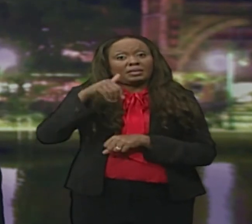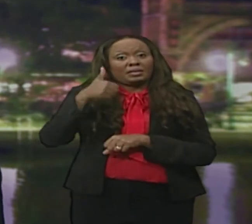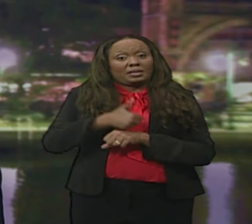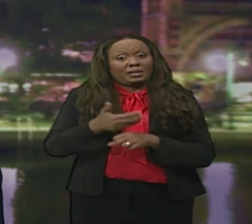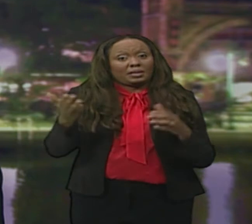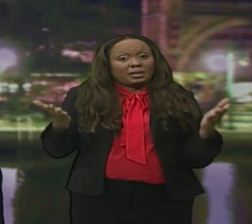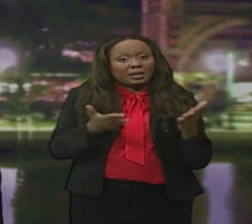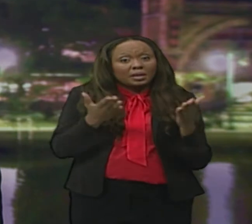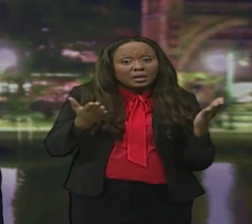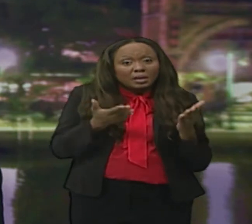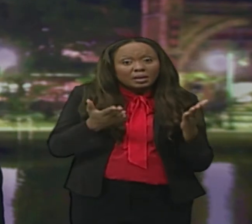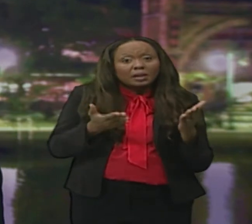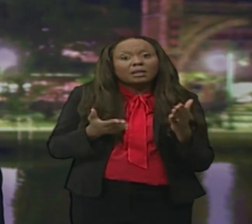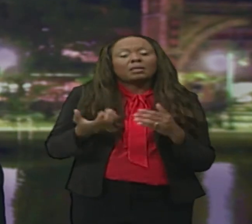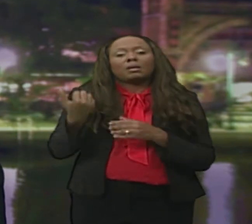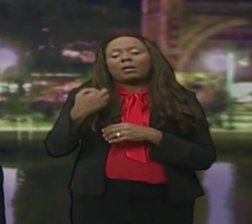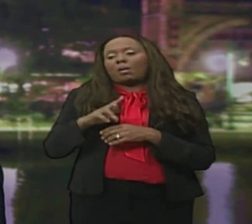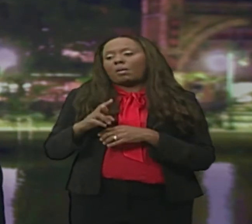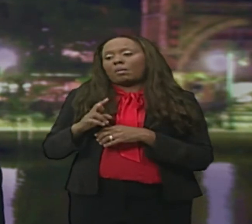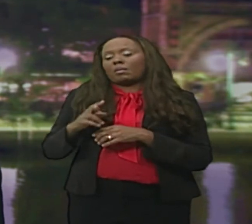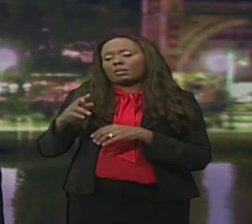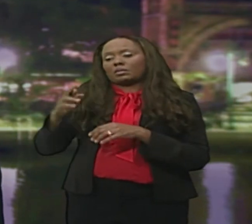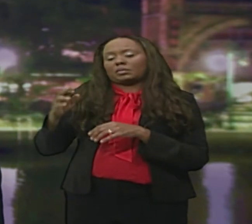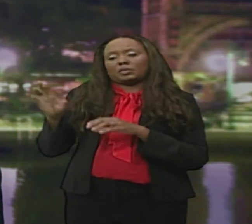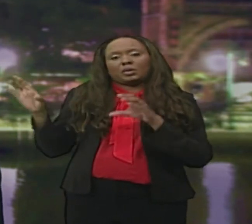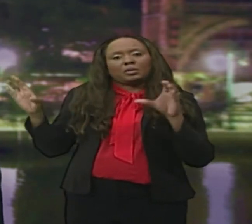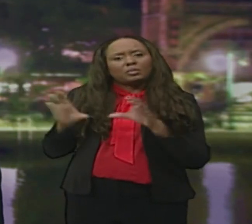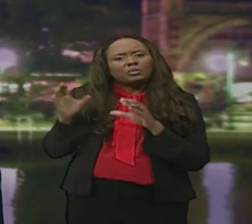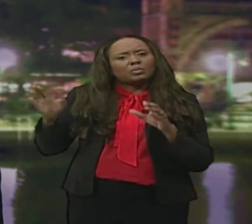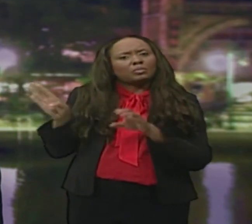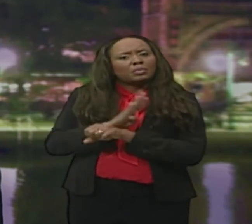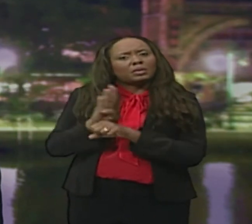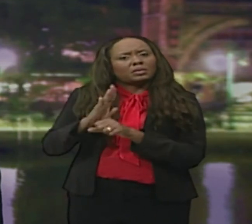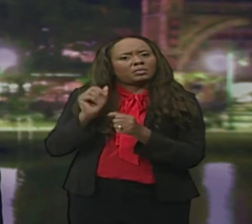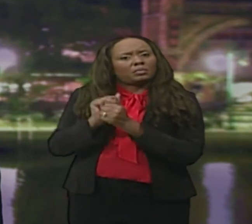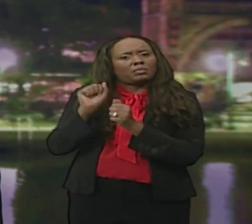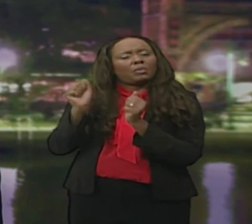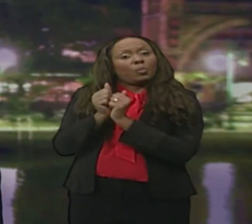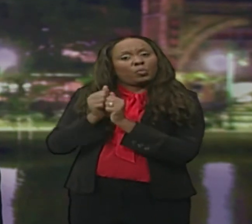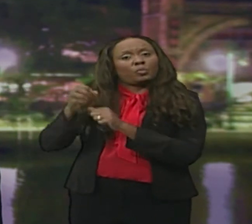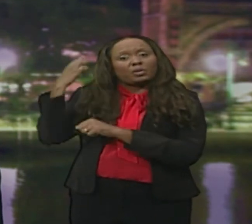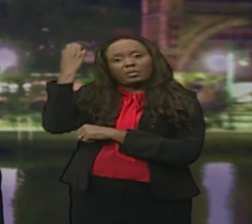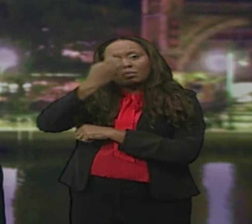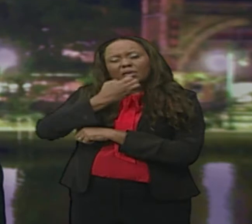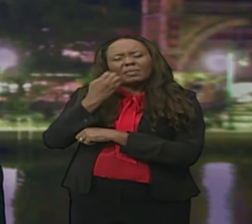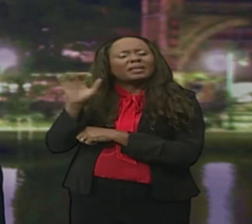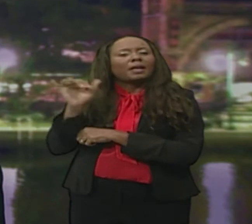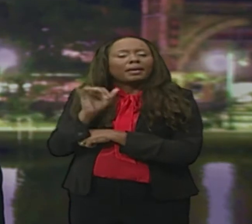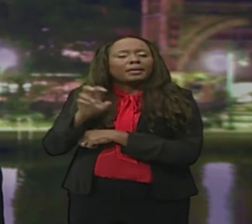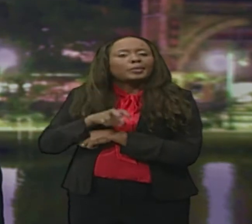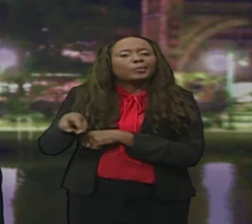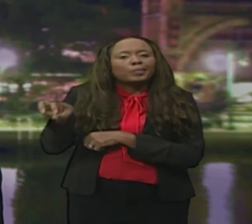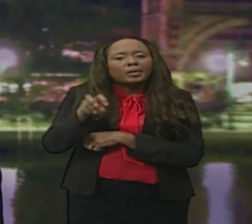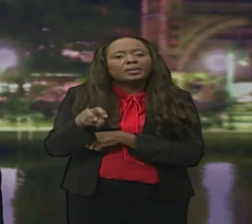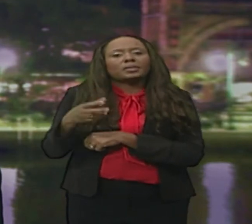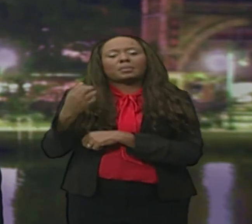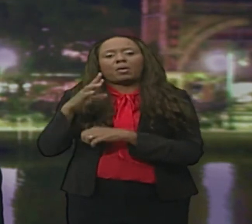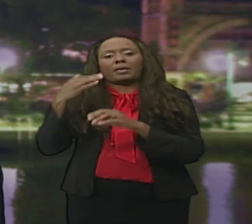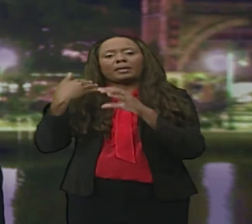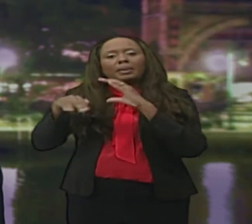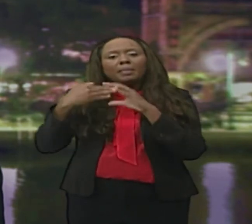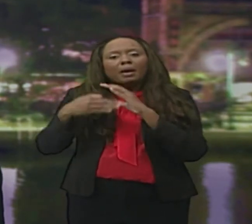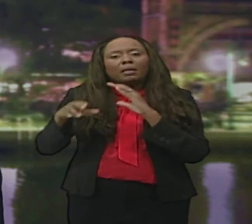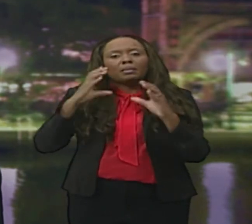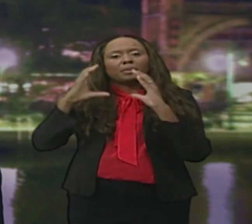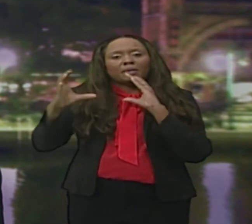directly or in some cases indirectly do business with Europe, especially those in the tourism sector, including email communication.